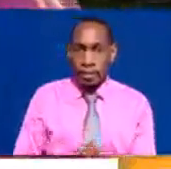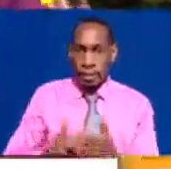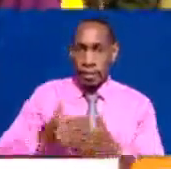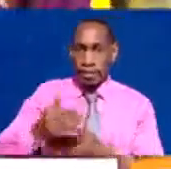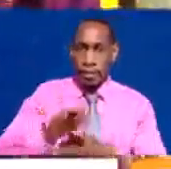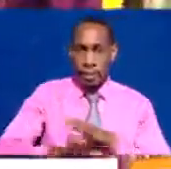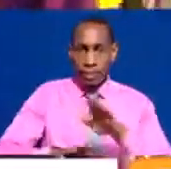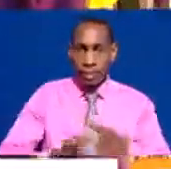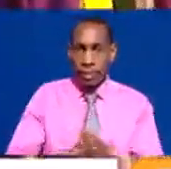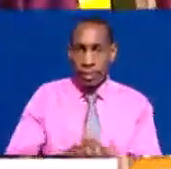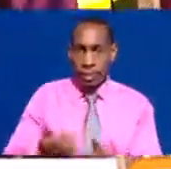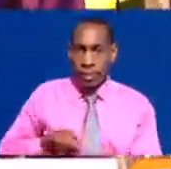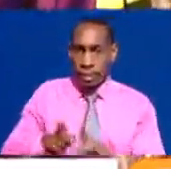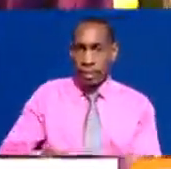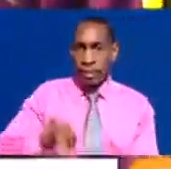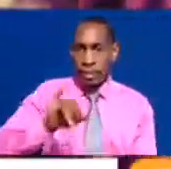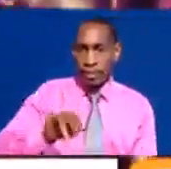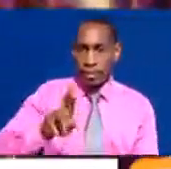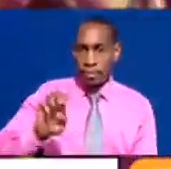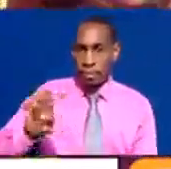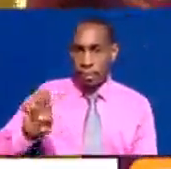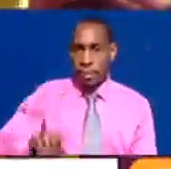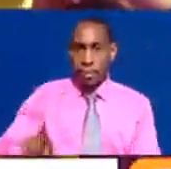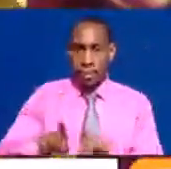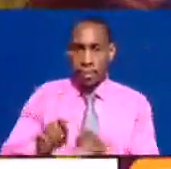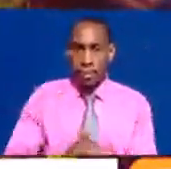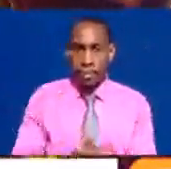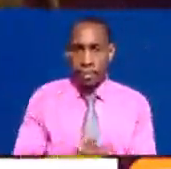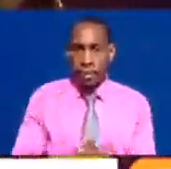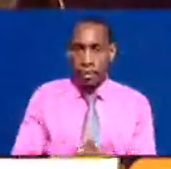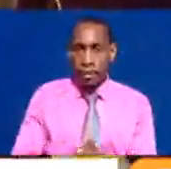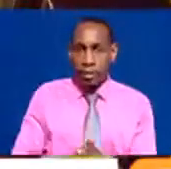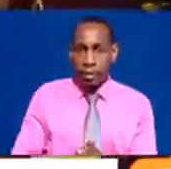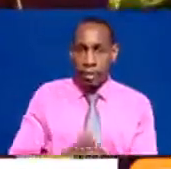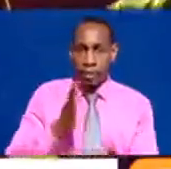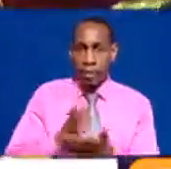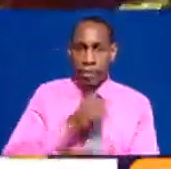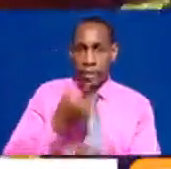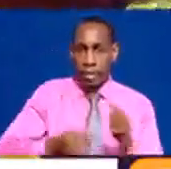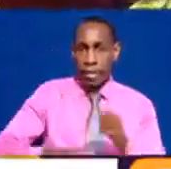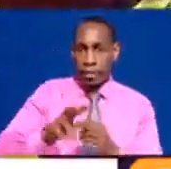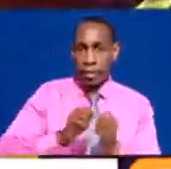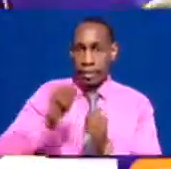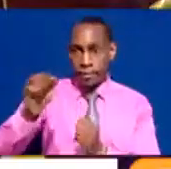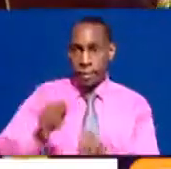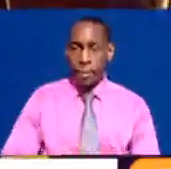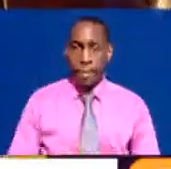the footsteps of Sister Irene Stephanie Nyata, who was beatified in 2015.